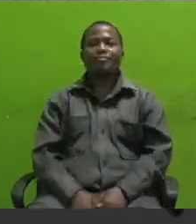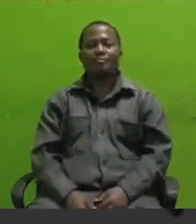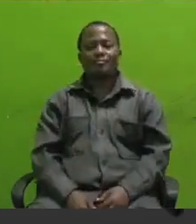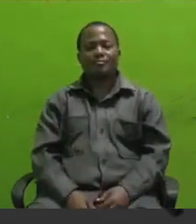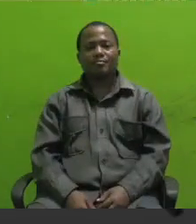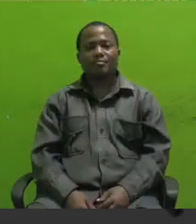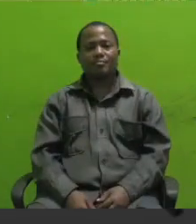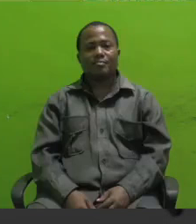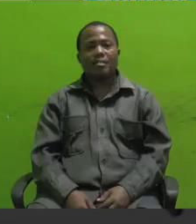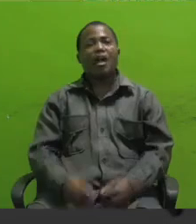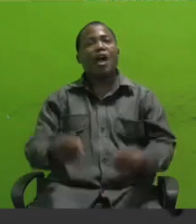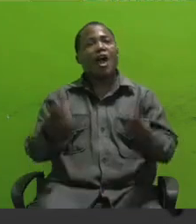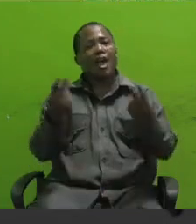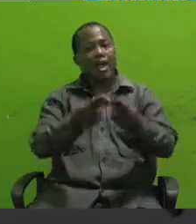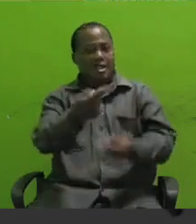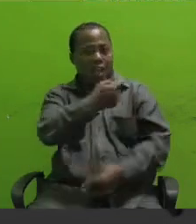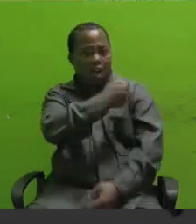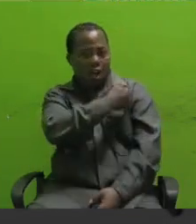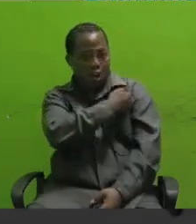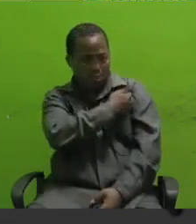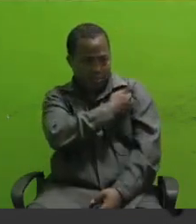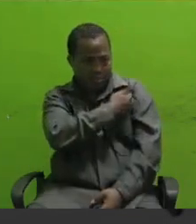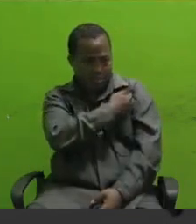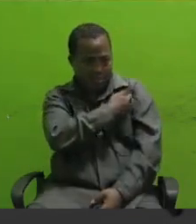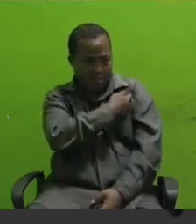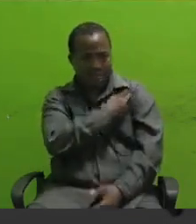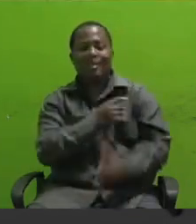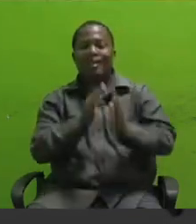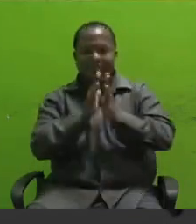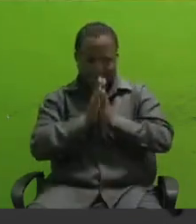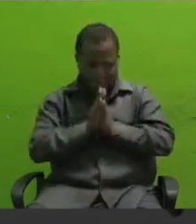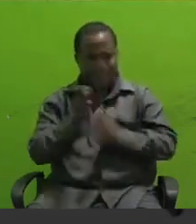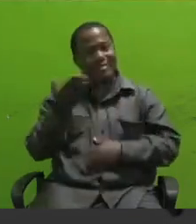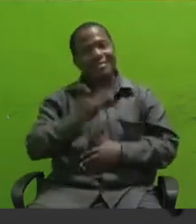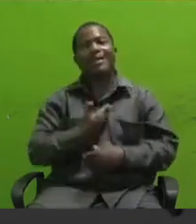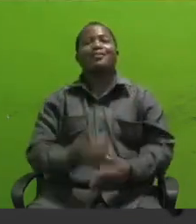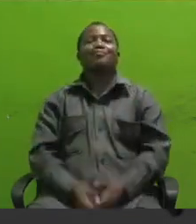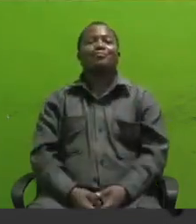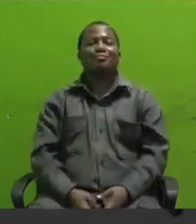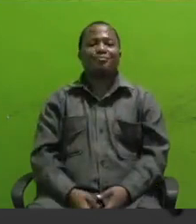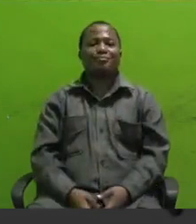Yes. At hospitals. Thank you very much.